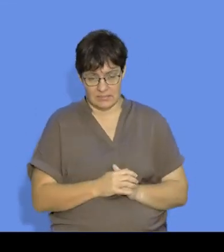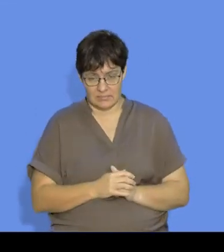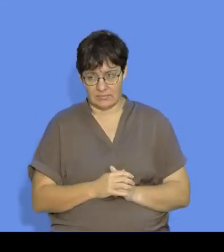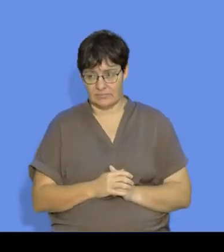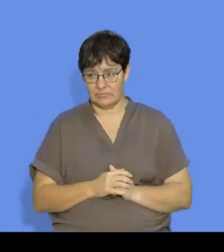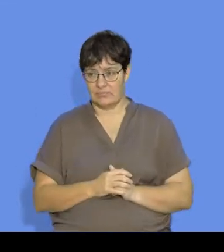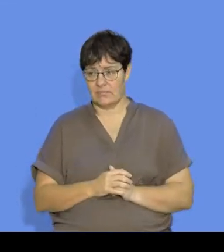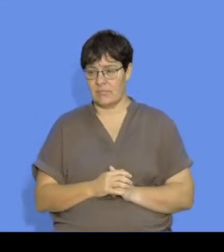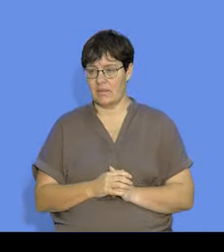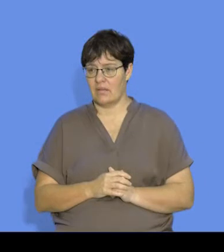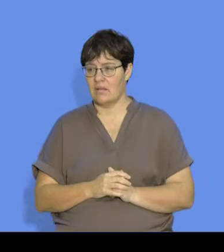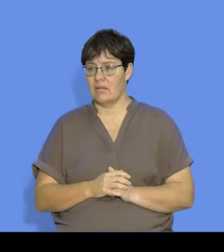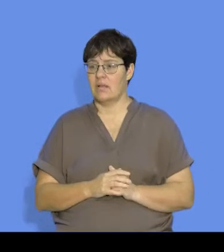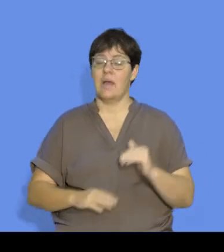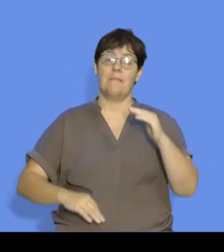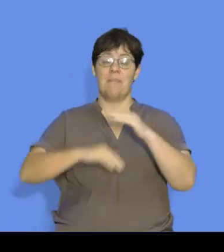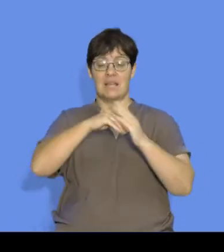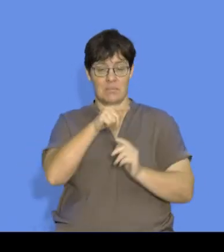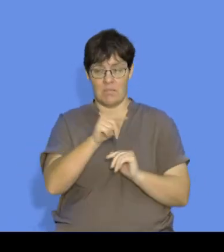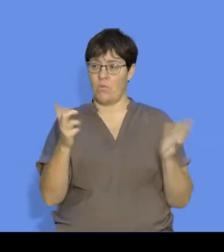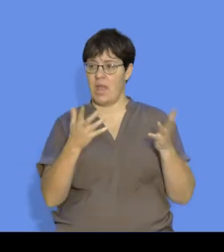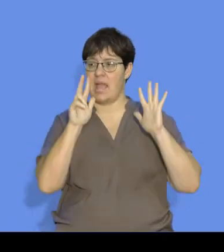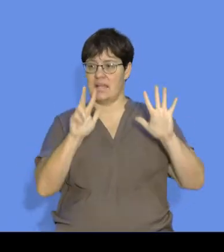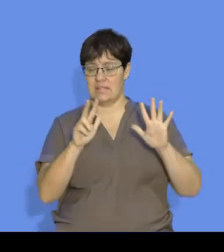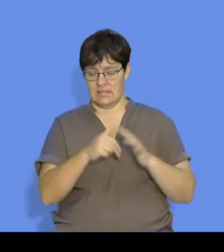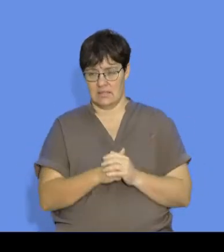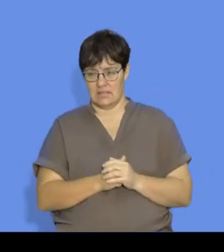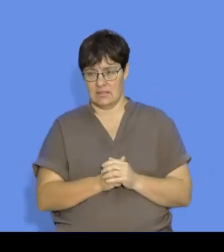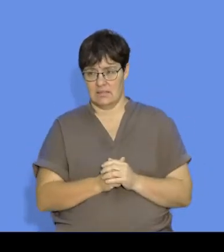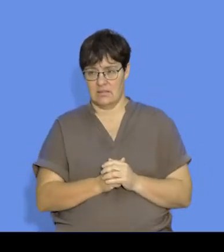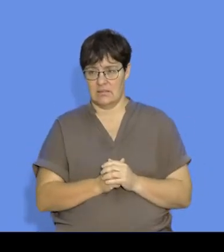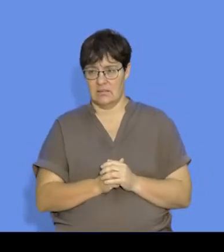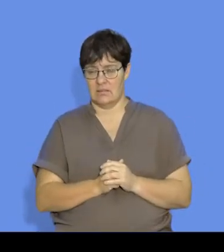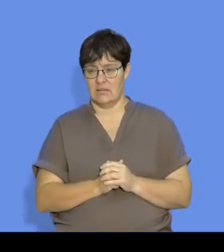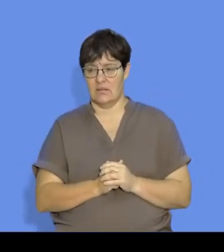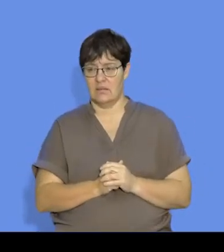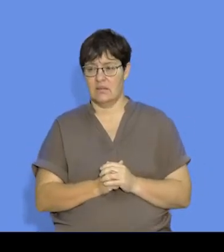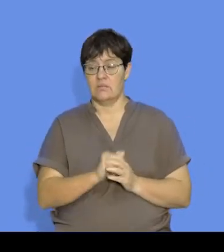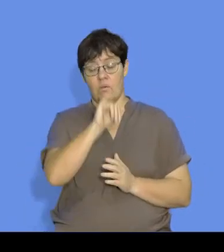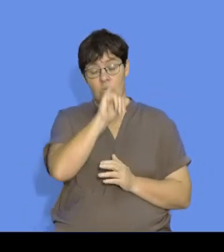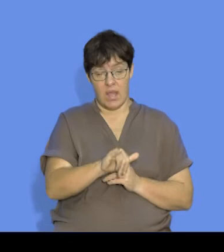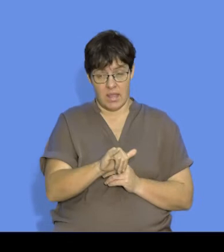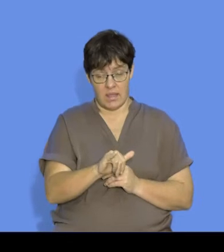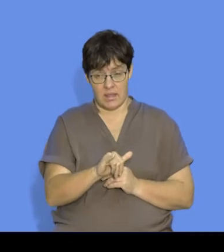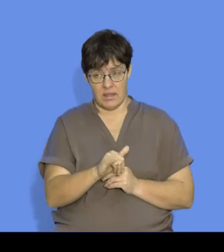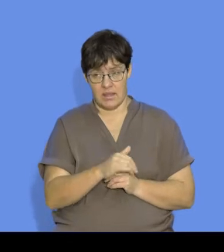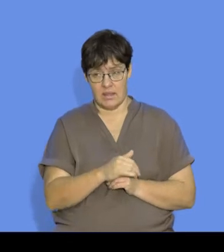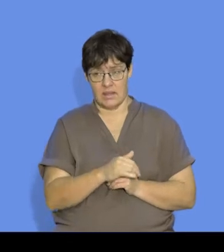reflection itself. So the maximum point is at 8. In simple terms, it means that